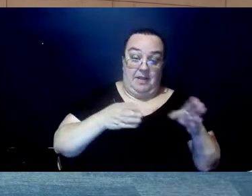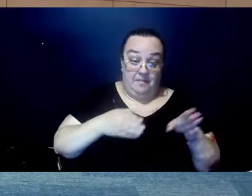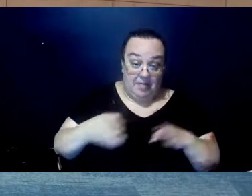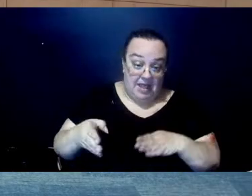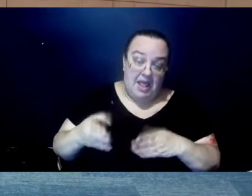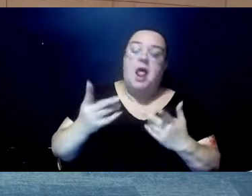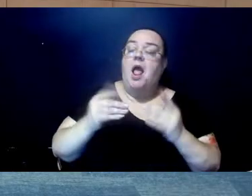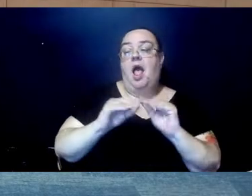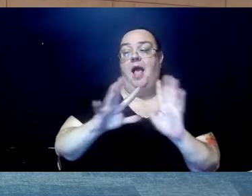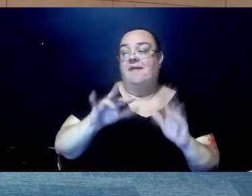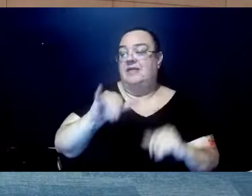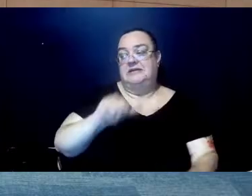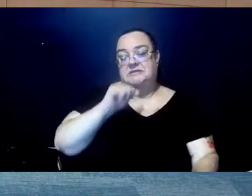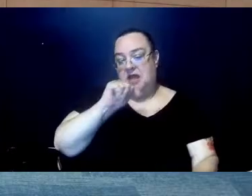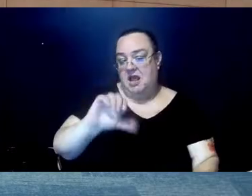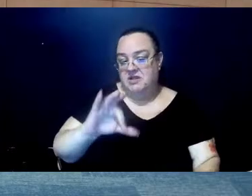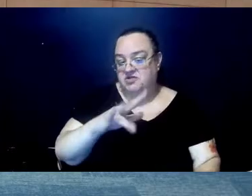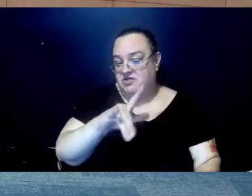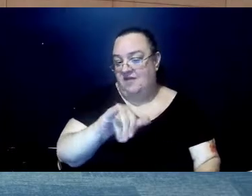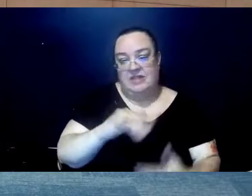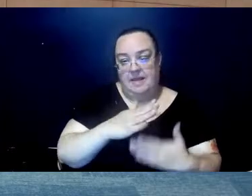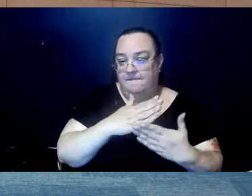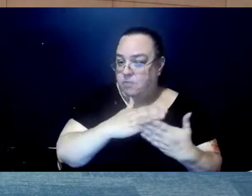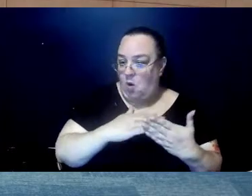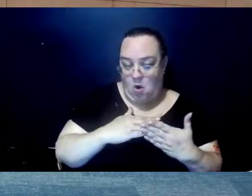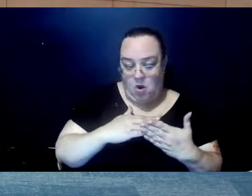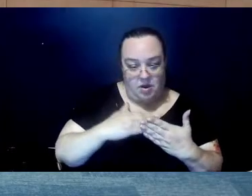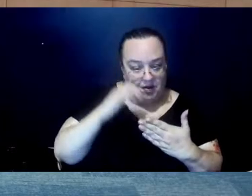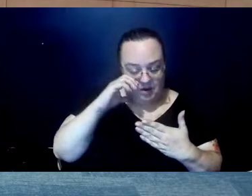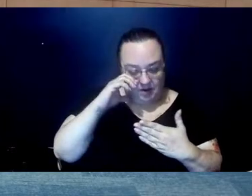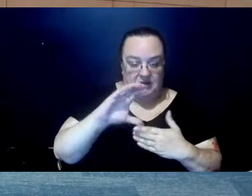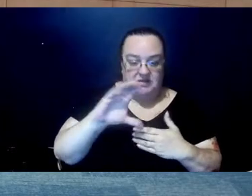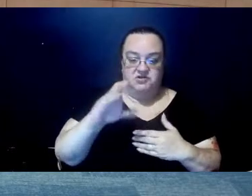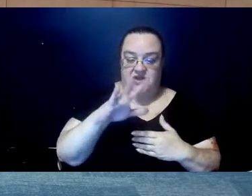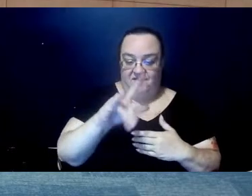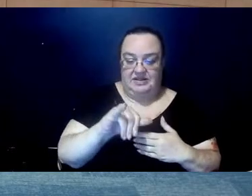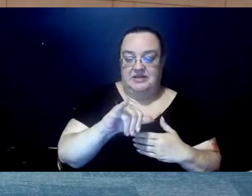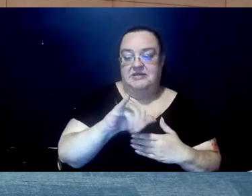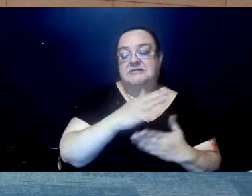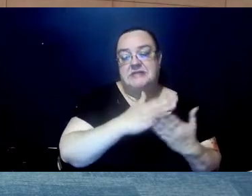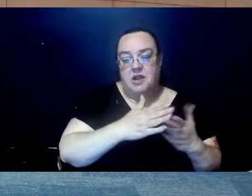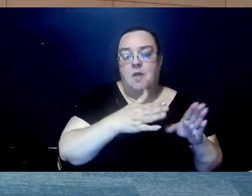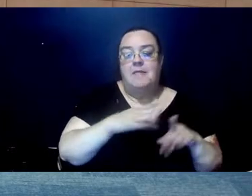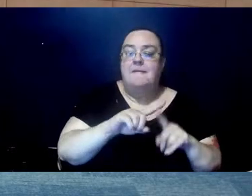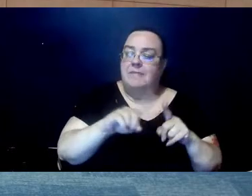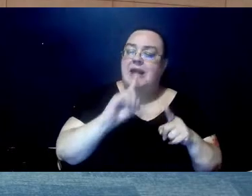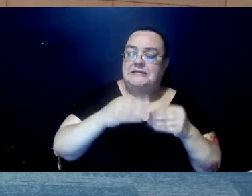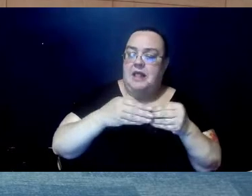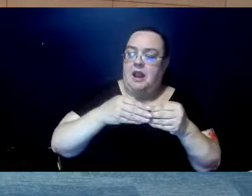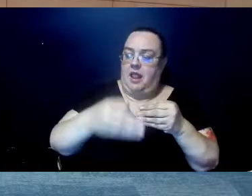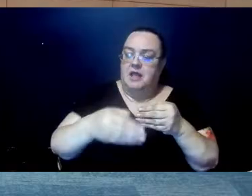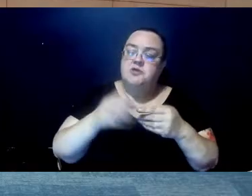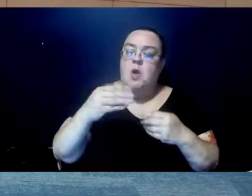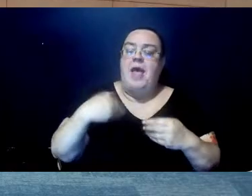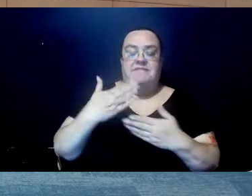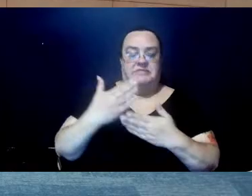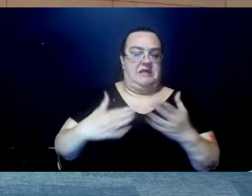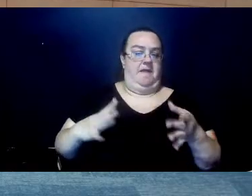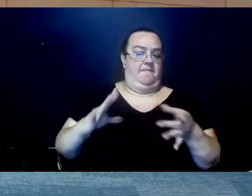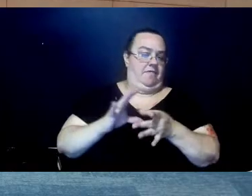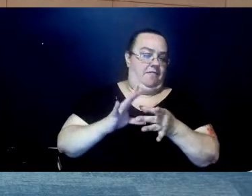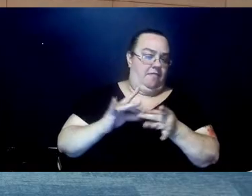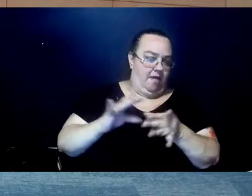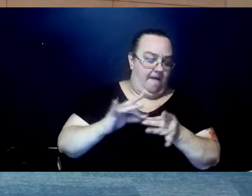Cheverly greater Cheverly sector plan, but it is adjacent, and so there's some commentary on